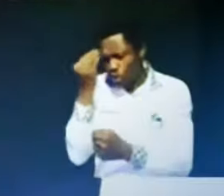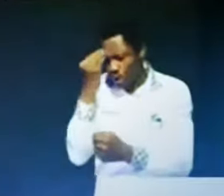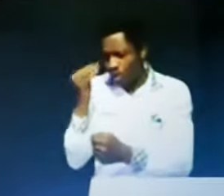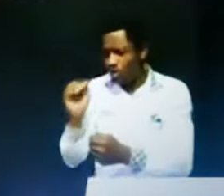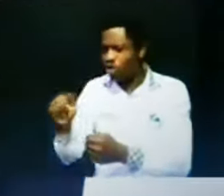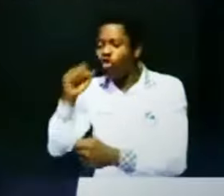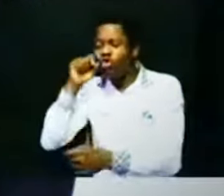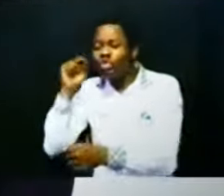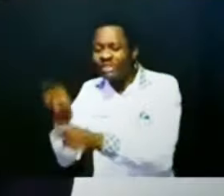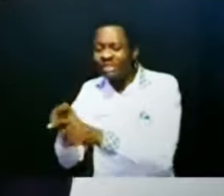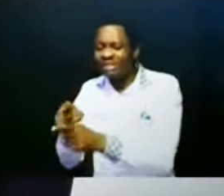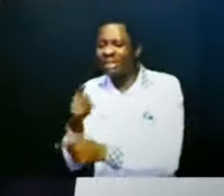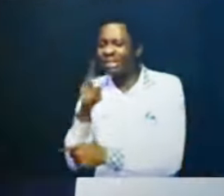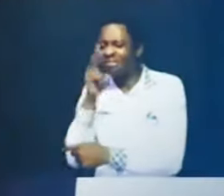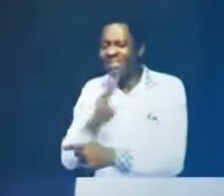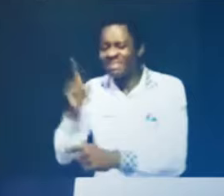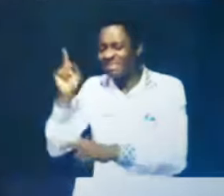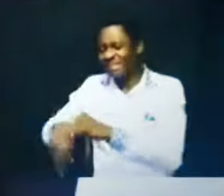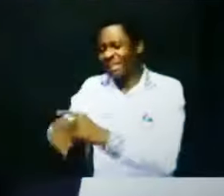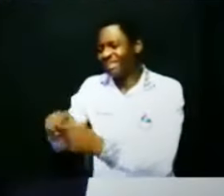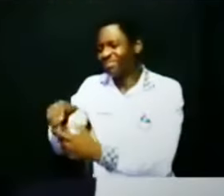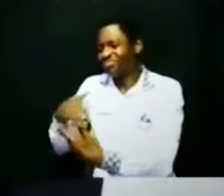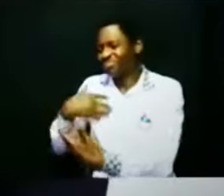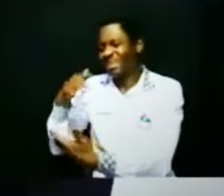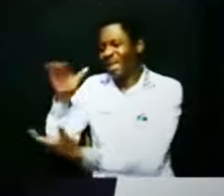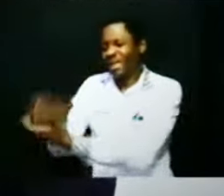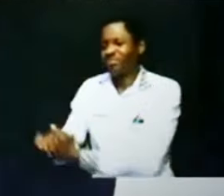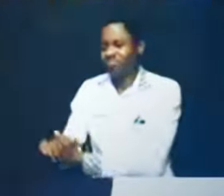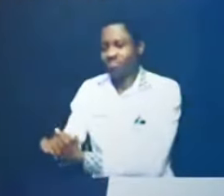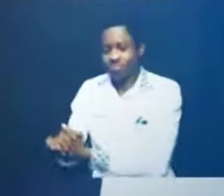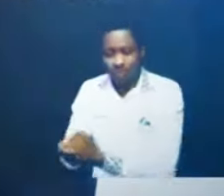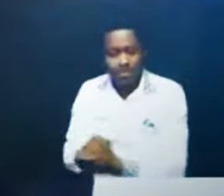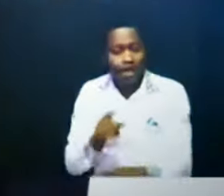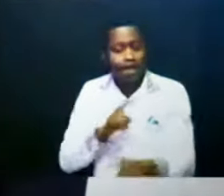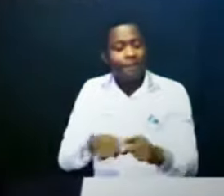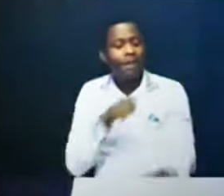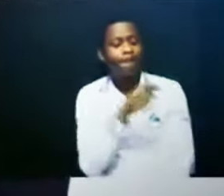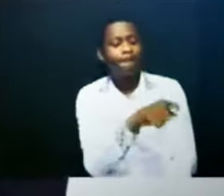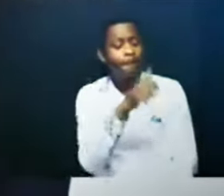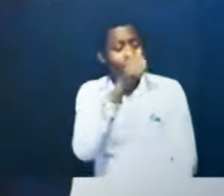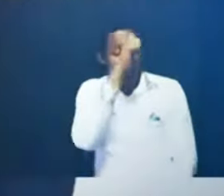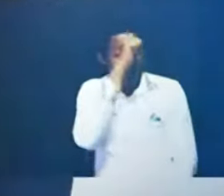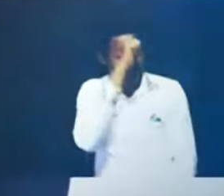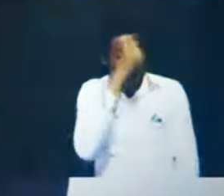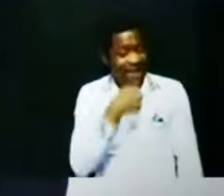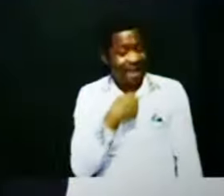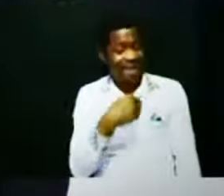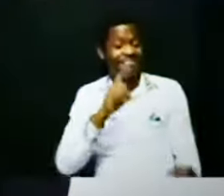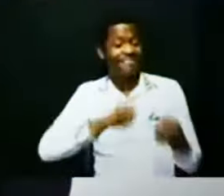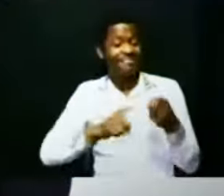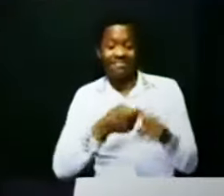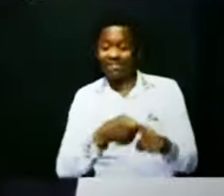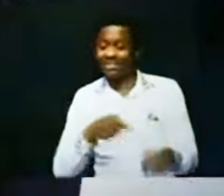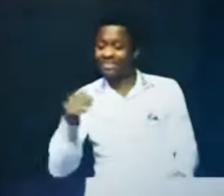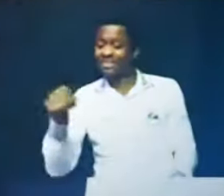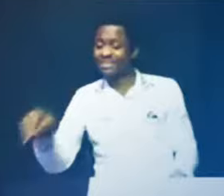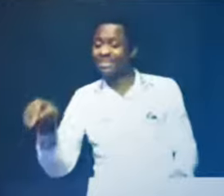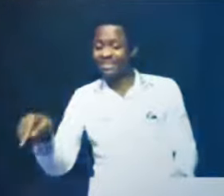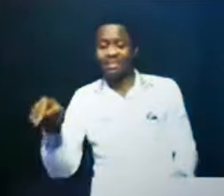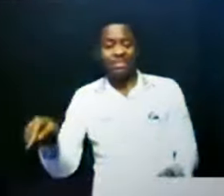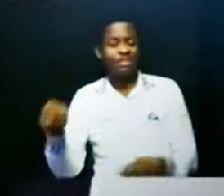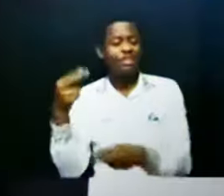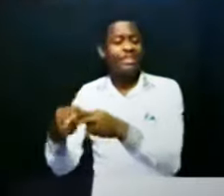Amnon had a friend. Nanso na Amnon o adamfobi. Who was a cousin? Na sadamfobi no ye ebusianko. Jonadab.